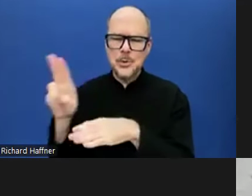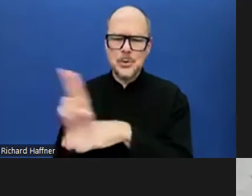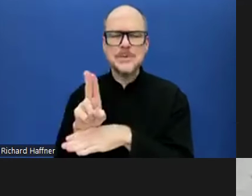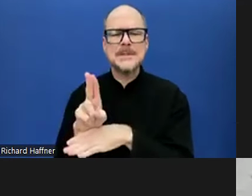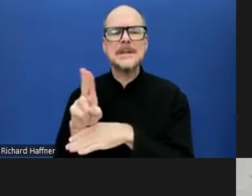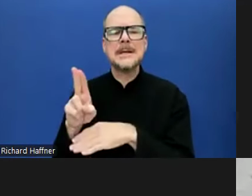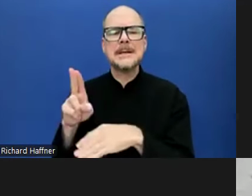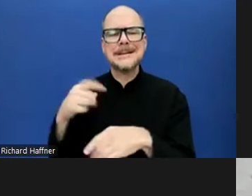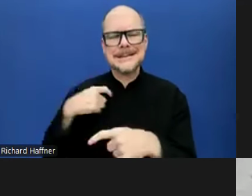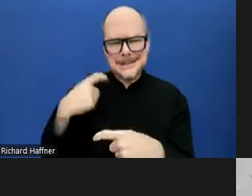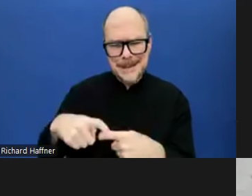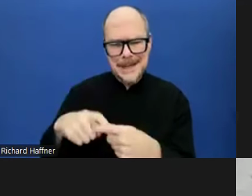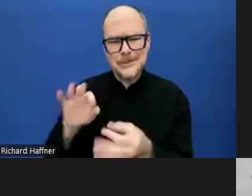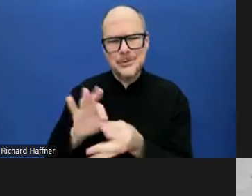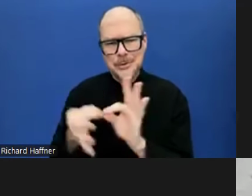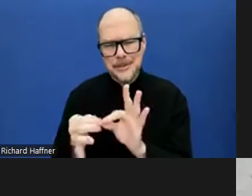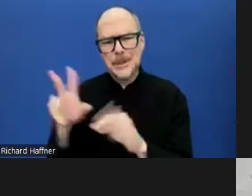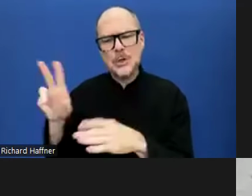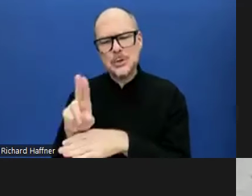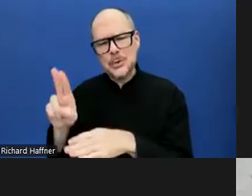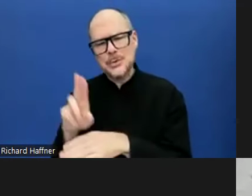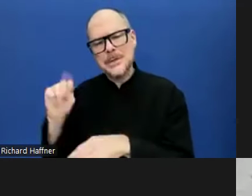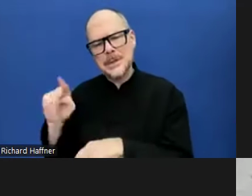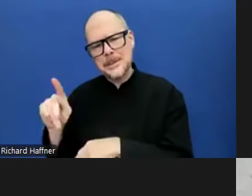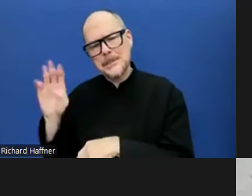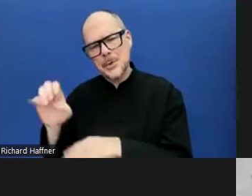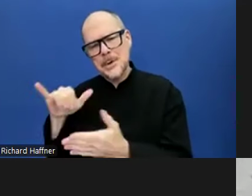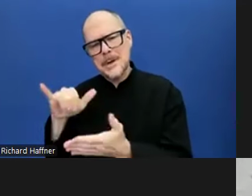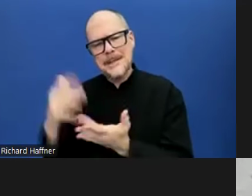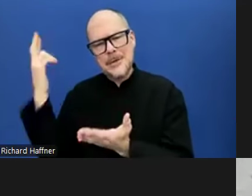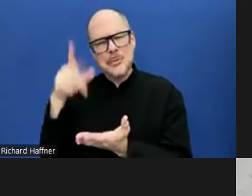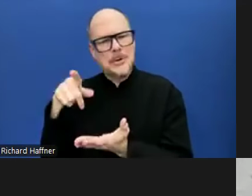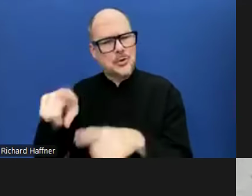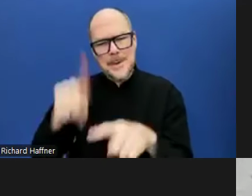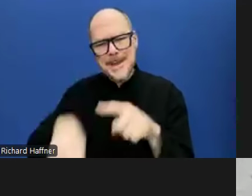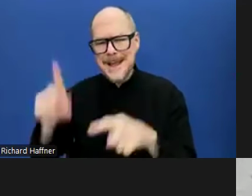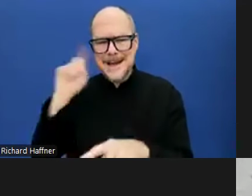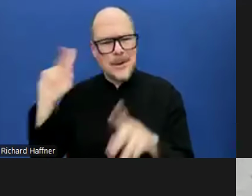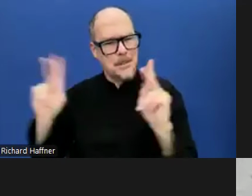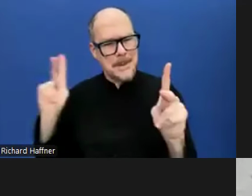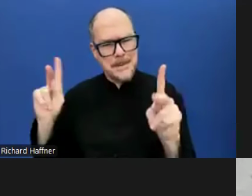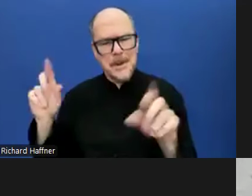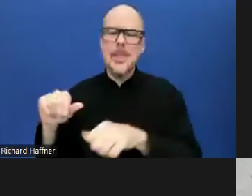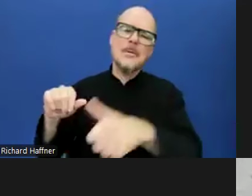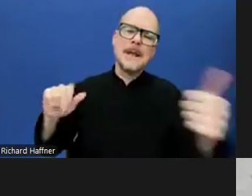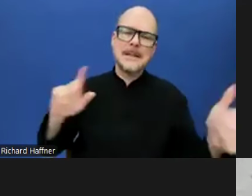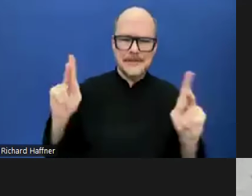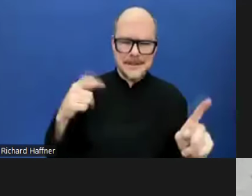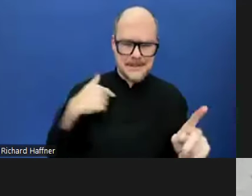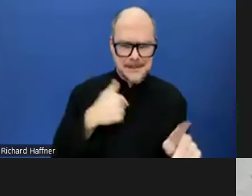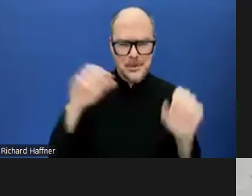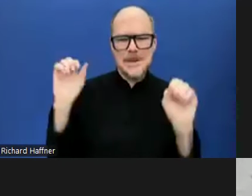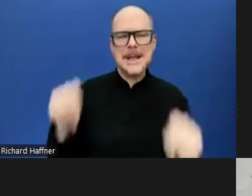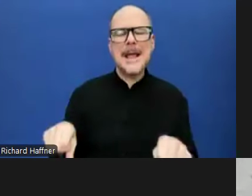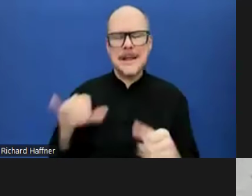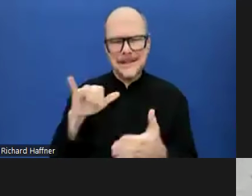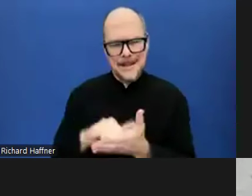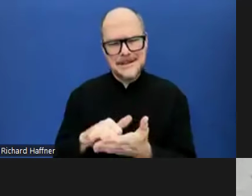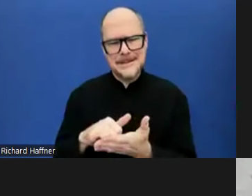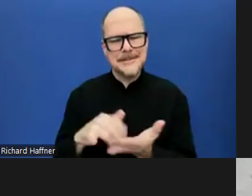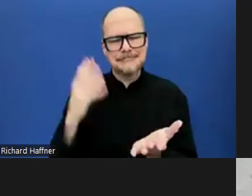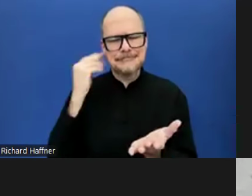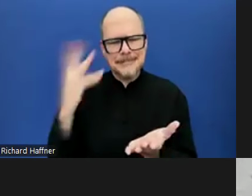audio. And that is one of the reasons why, Karen, you're not able to hear people and the rest of us are. So just for